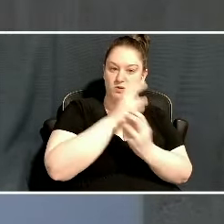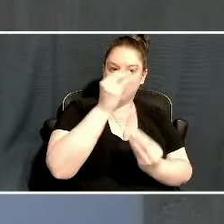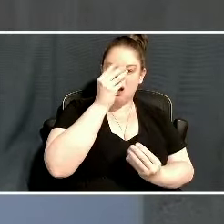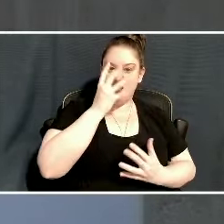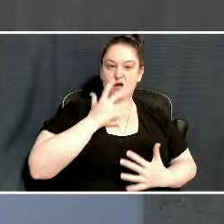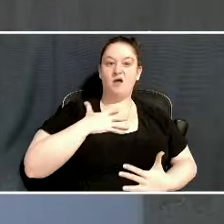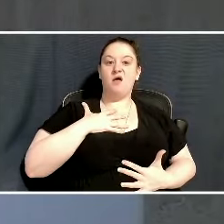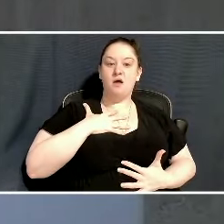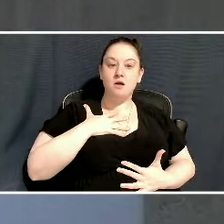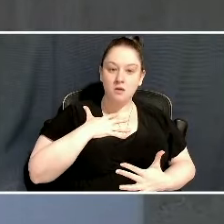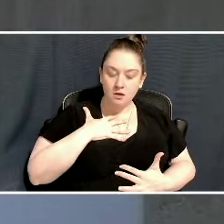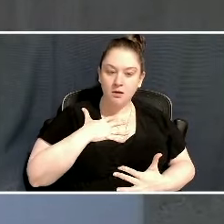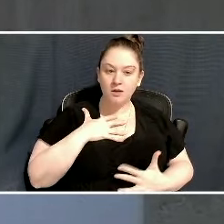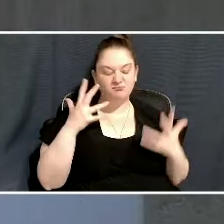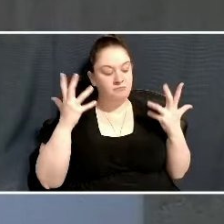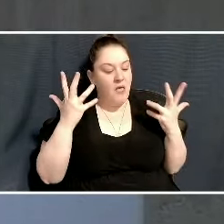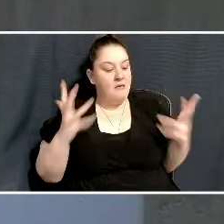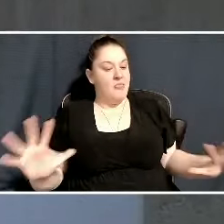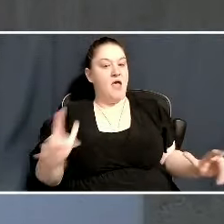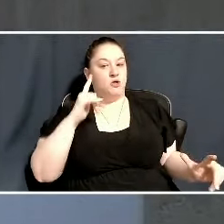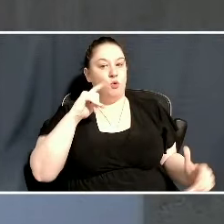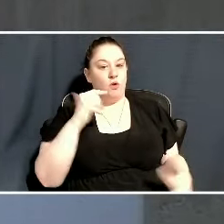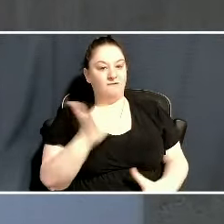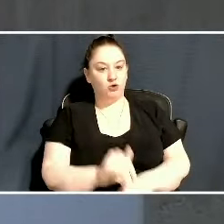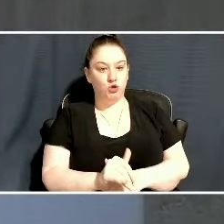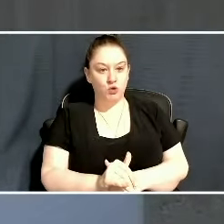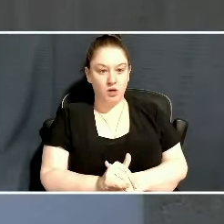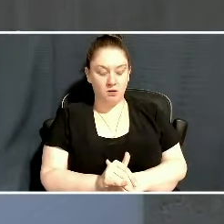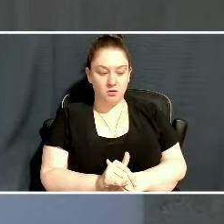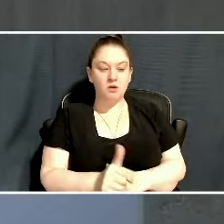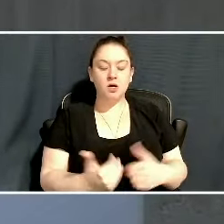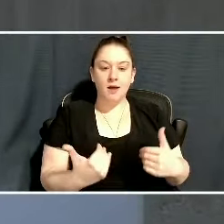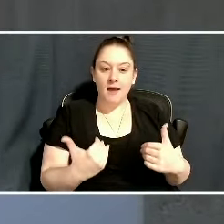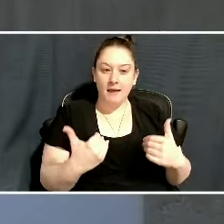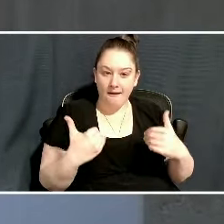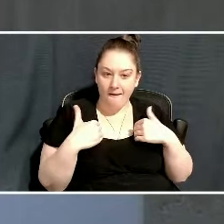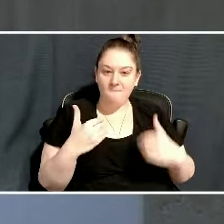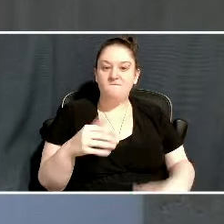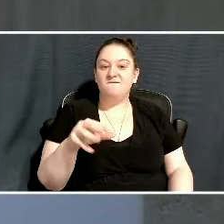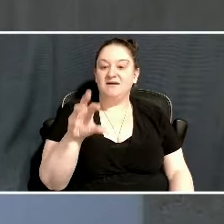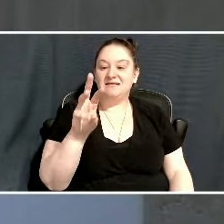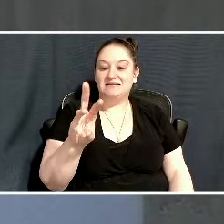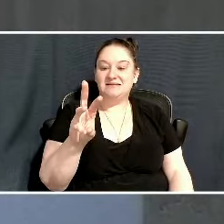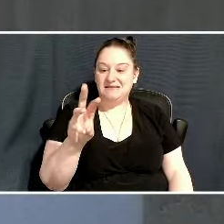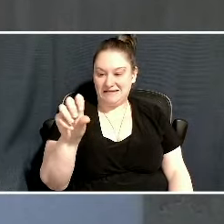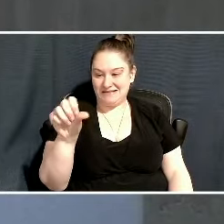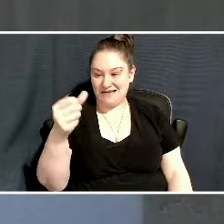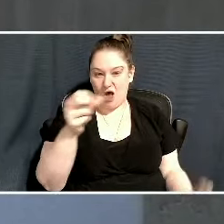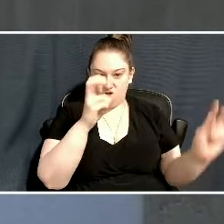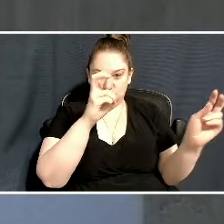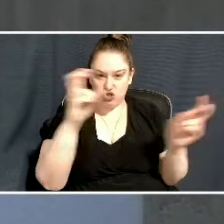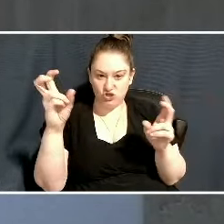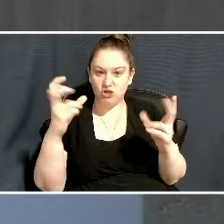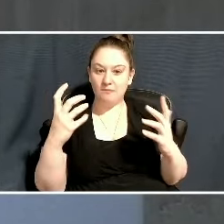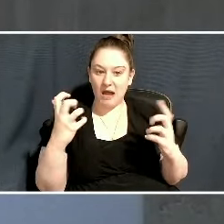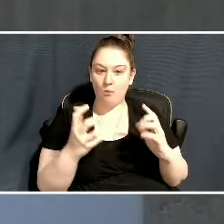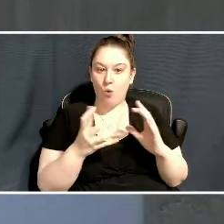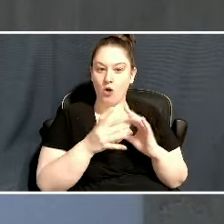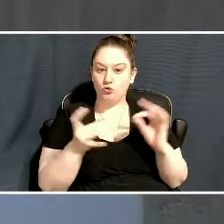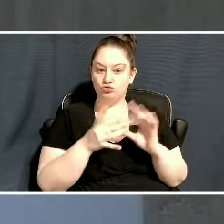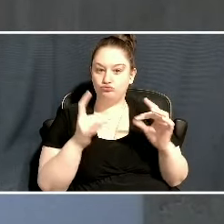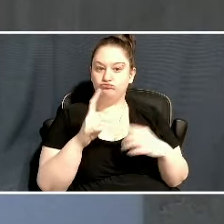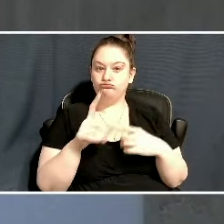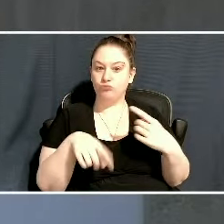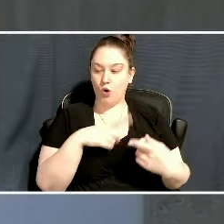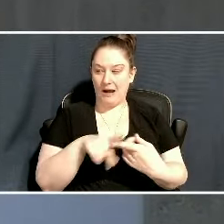And that's about all for tonight. I have six other topics I wanted to talk to the